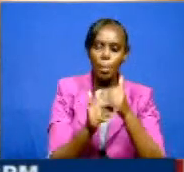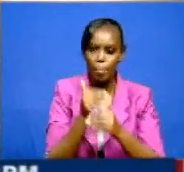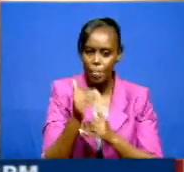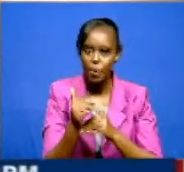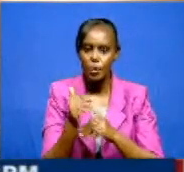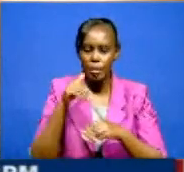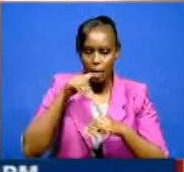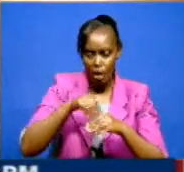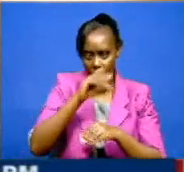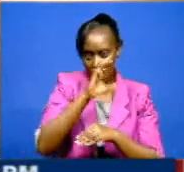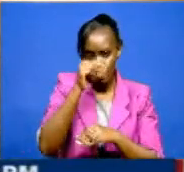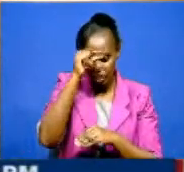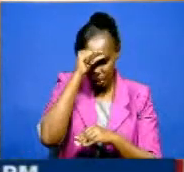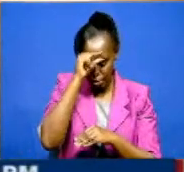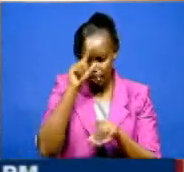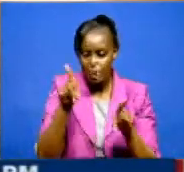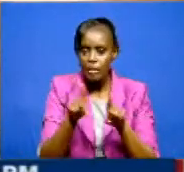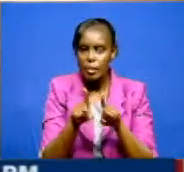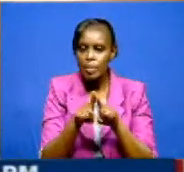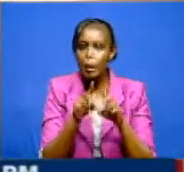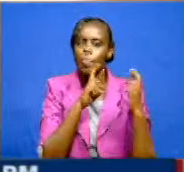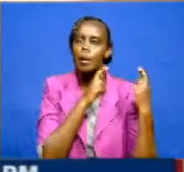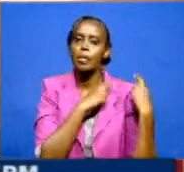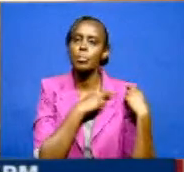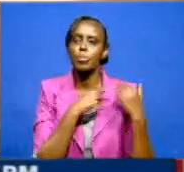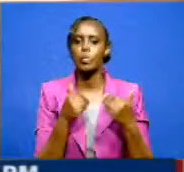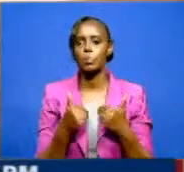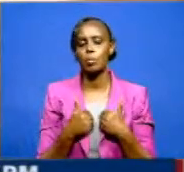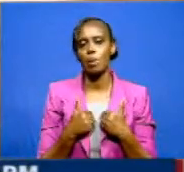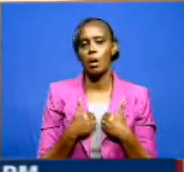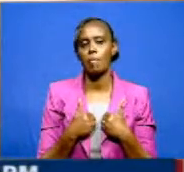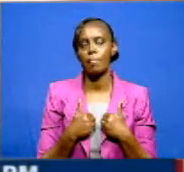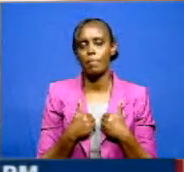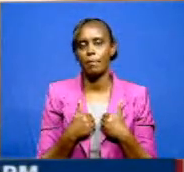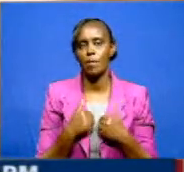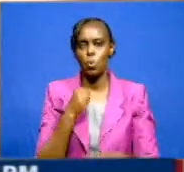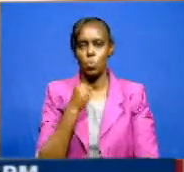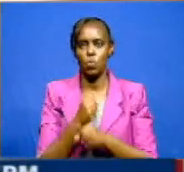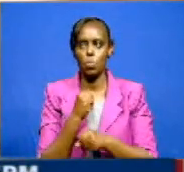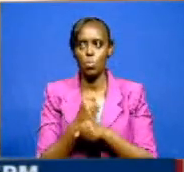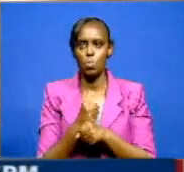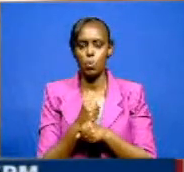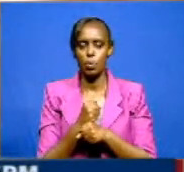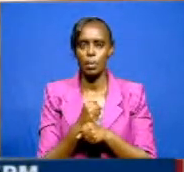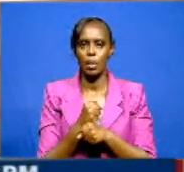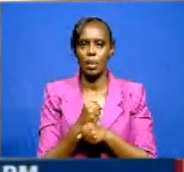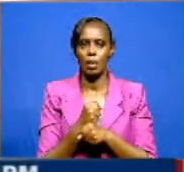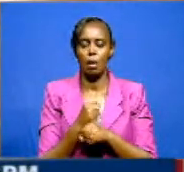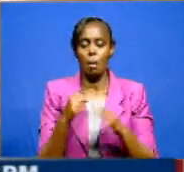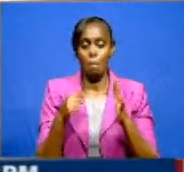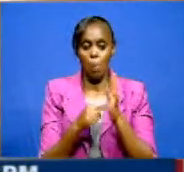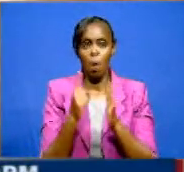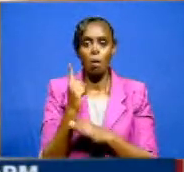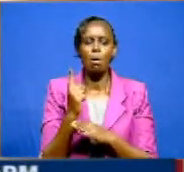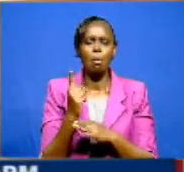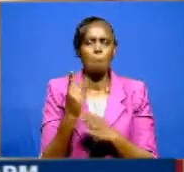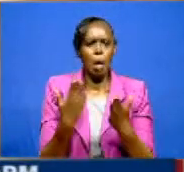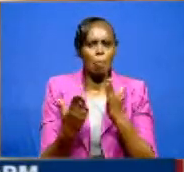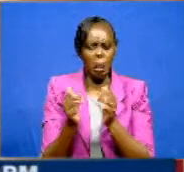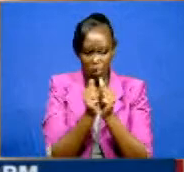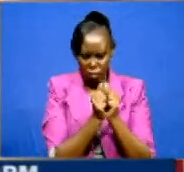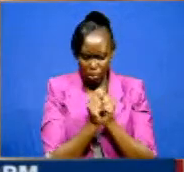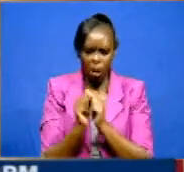on in their counties, but really taking charge. And I think Senator Wambua at one point might want to put